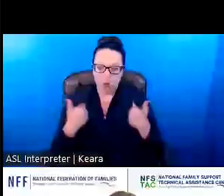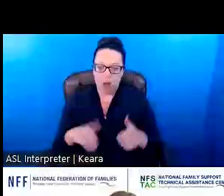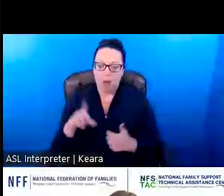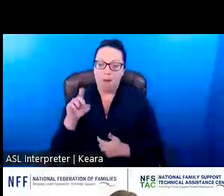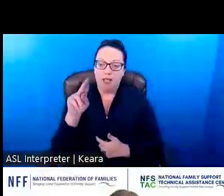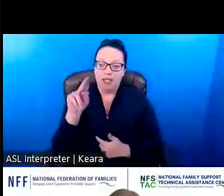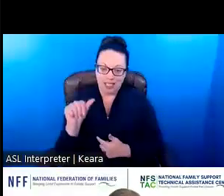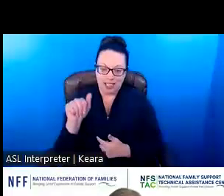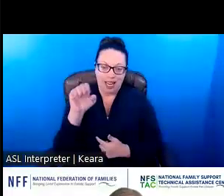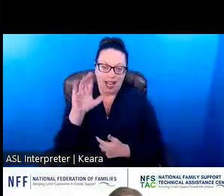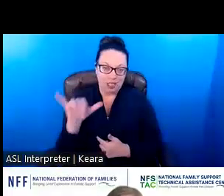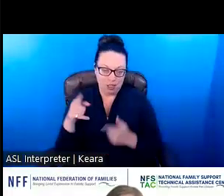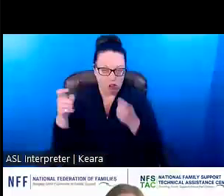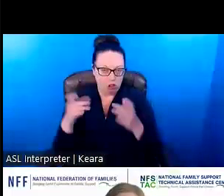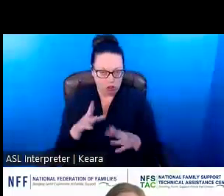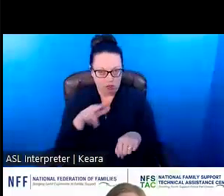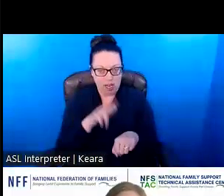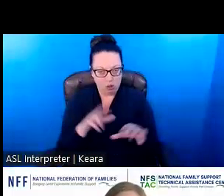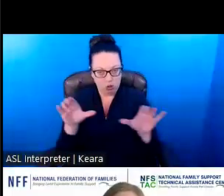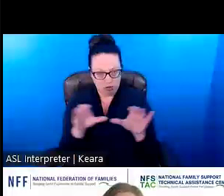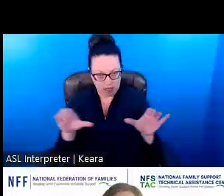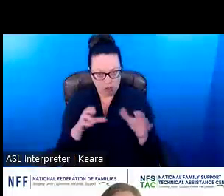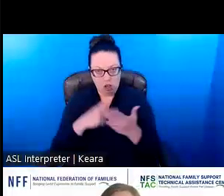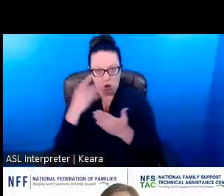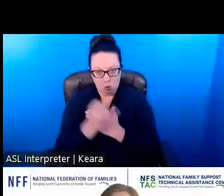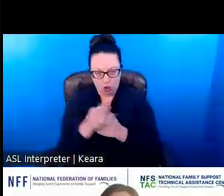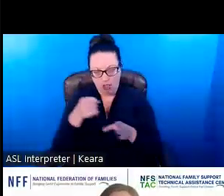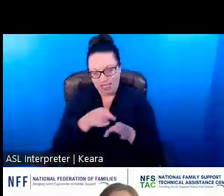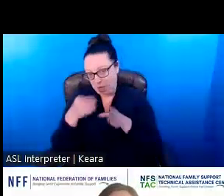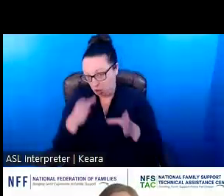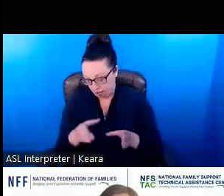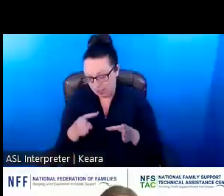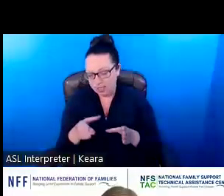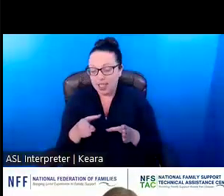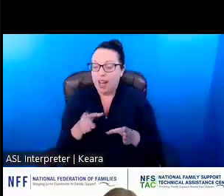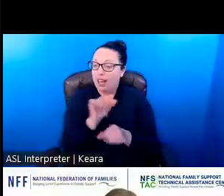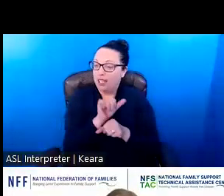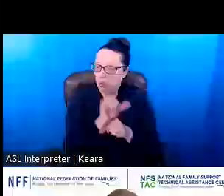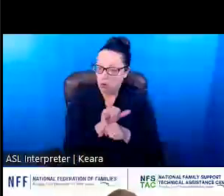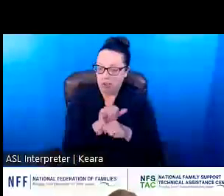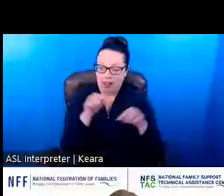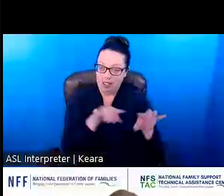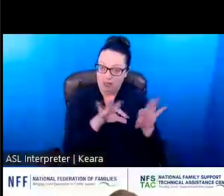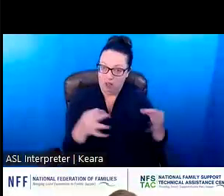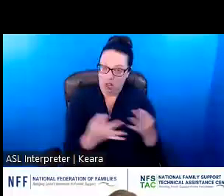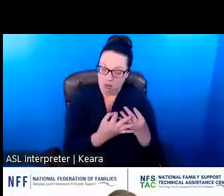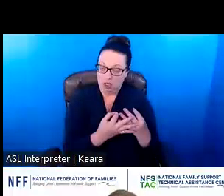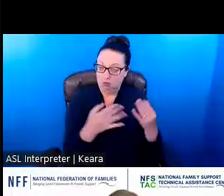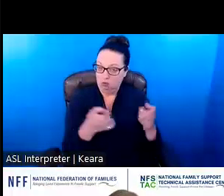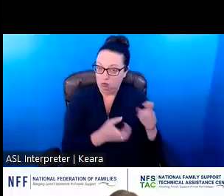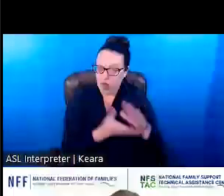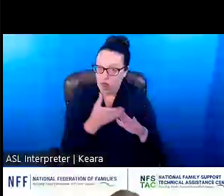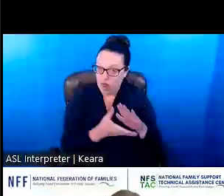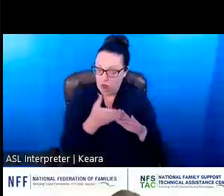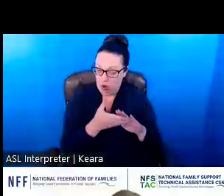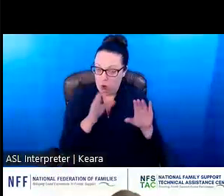I'm the Director of National Certification and a Project Specialist at the National Federation. And not only do I work at this family-run advocacy organization